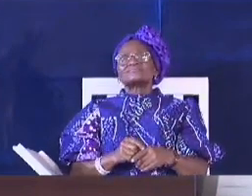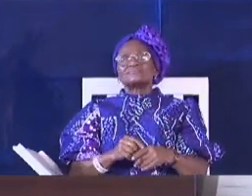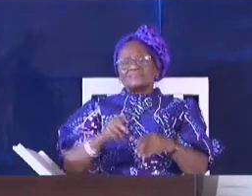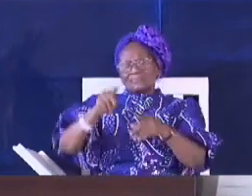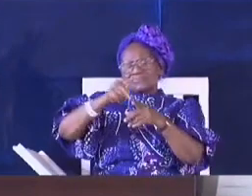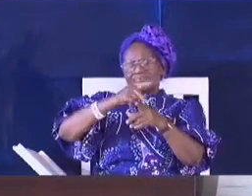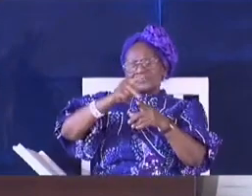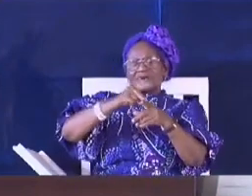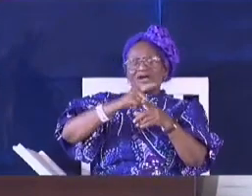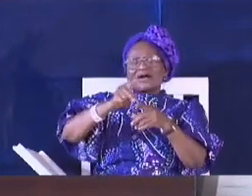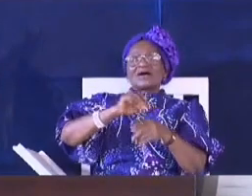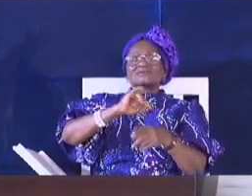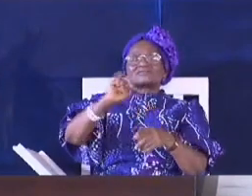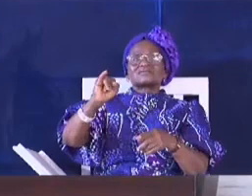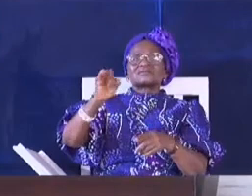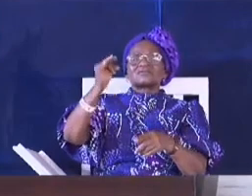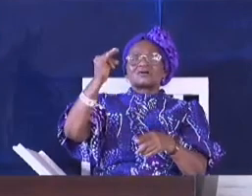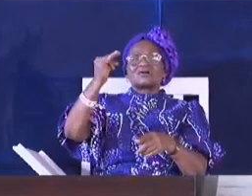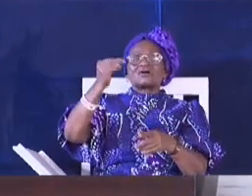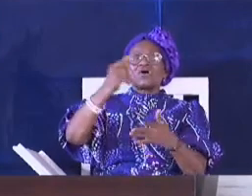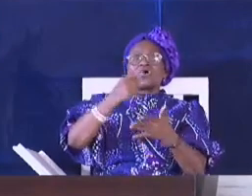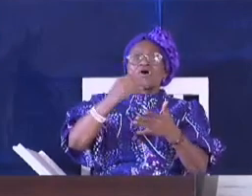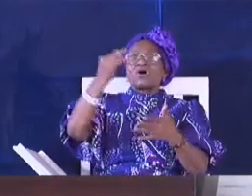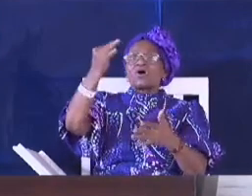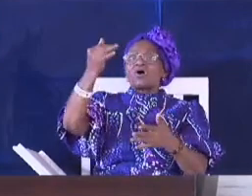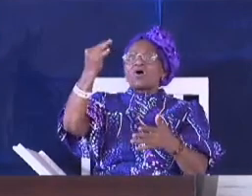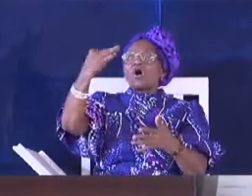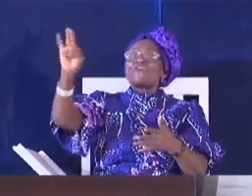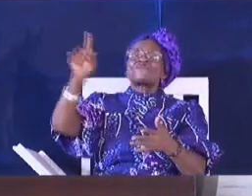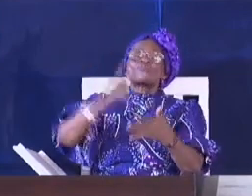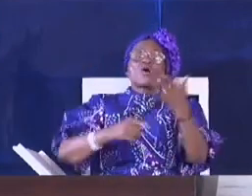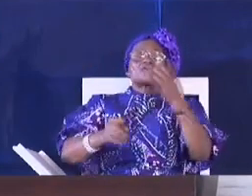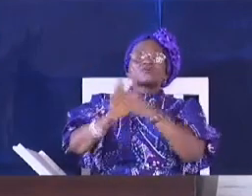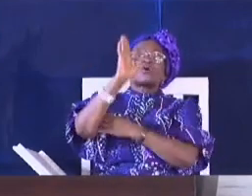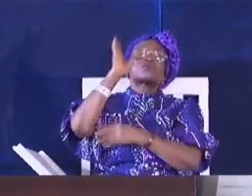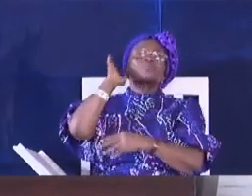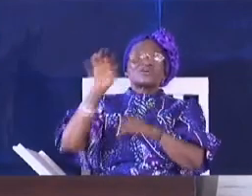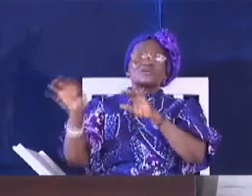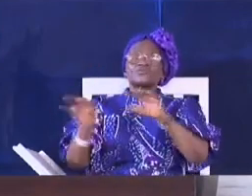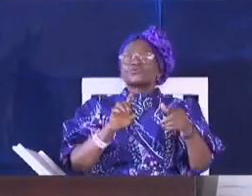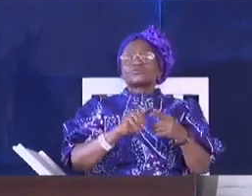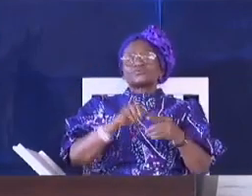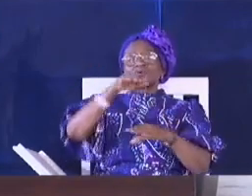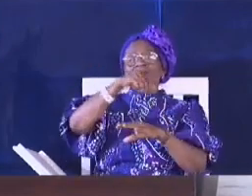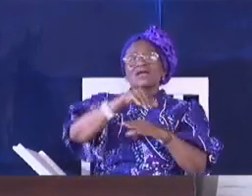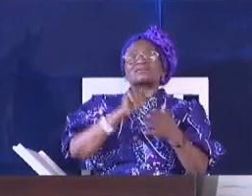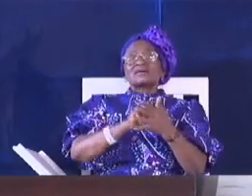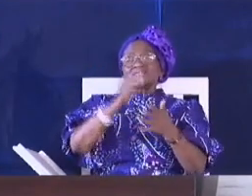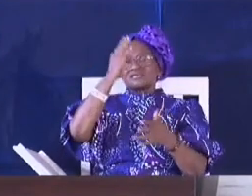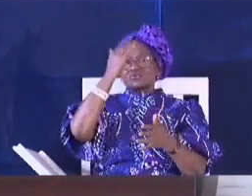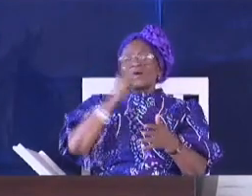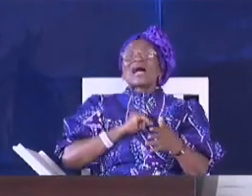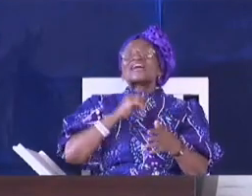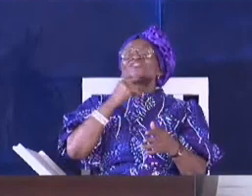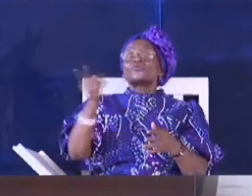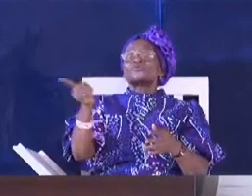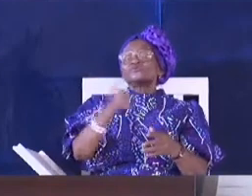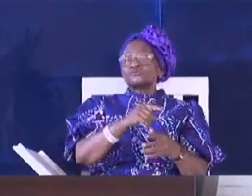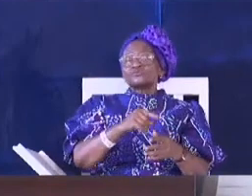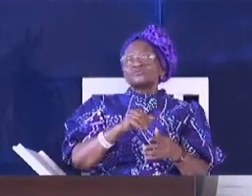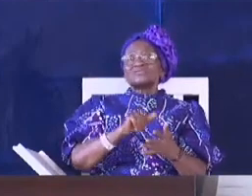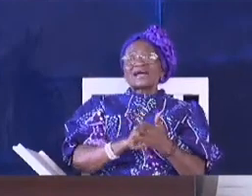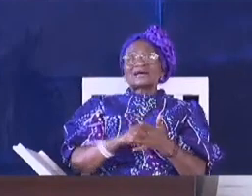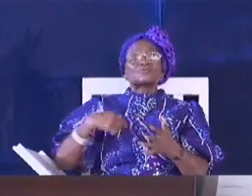practicing of what God wants us to do tonight. That's why I told you, 1 hour is not going to be enough.